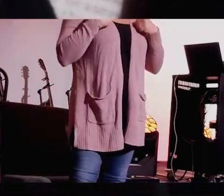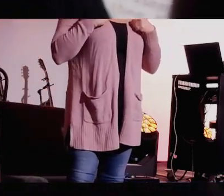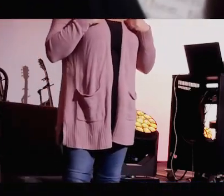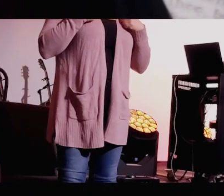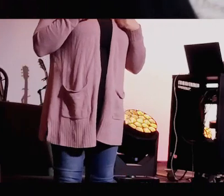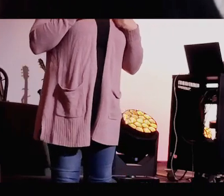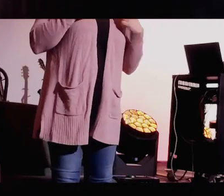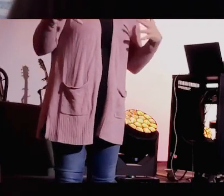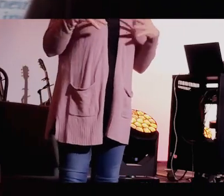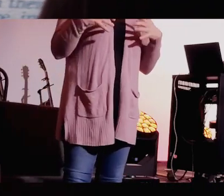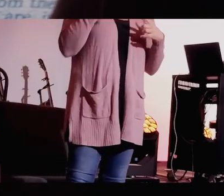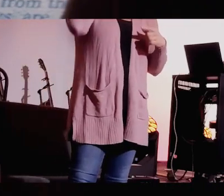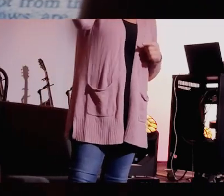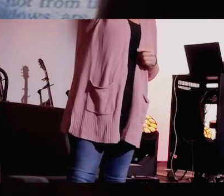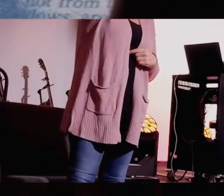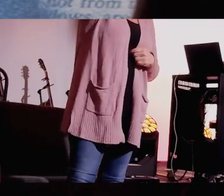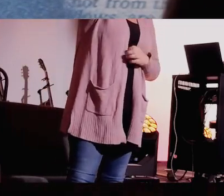a fear of you.